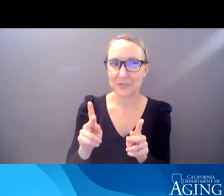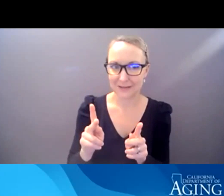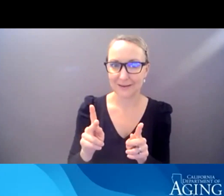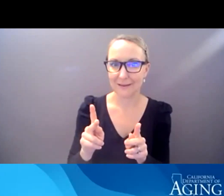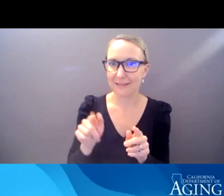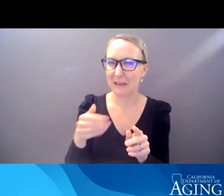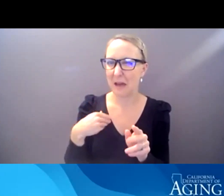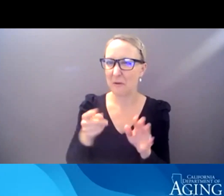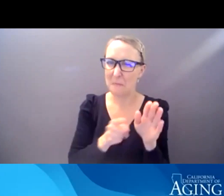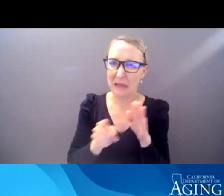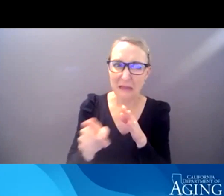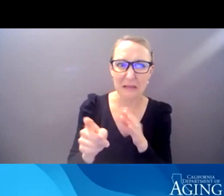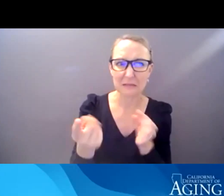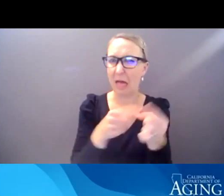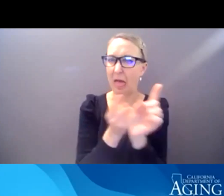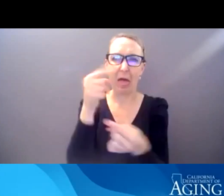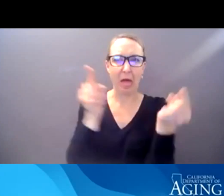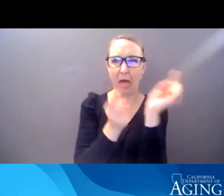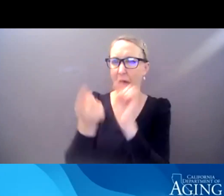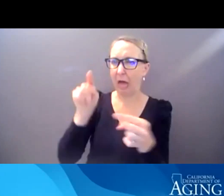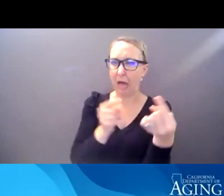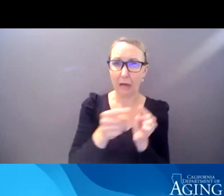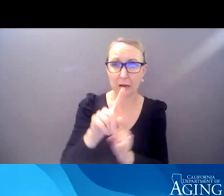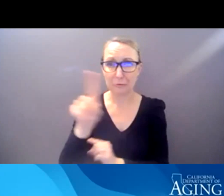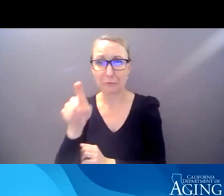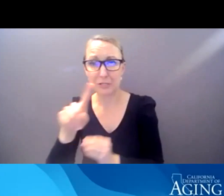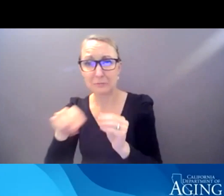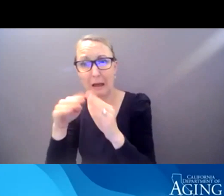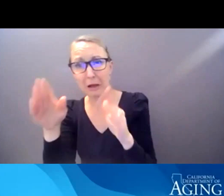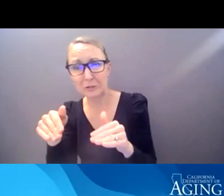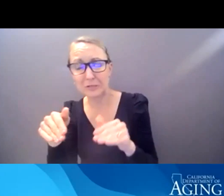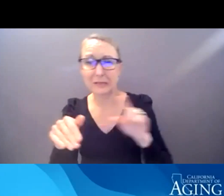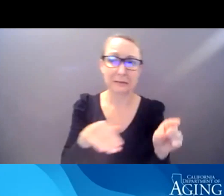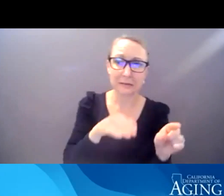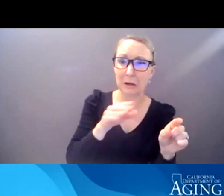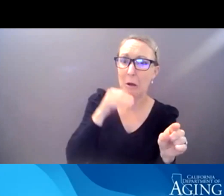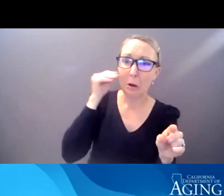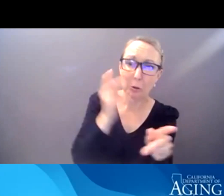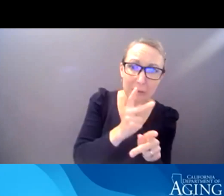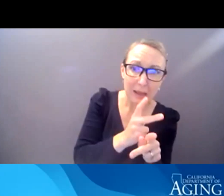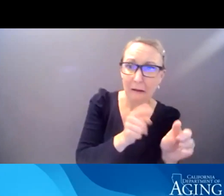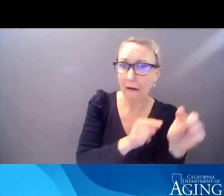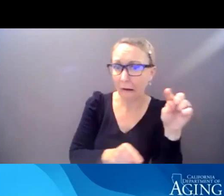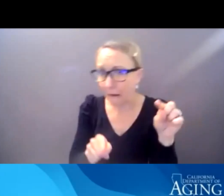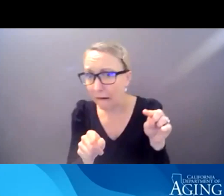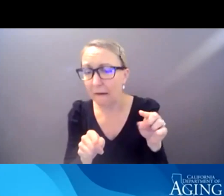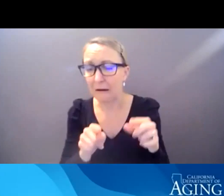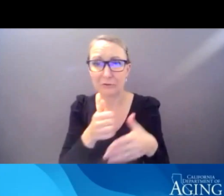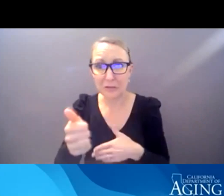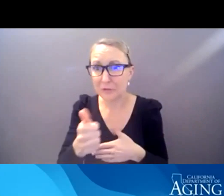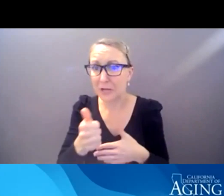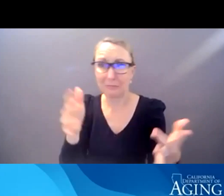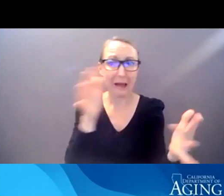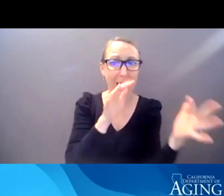maze of arrows from questions about housing, questions about home care, questions about